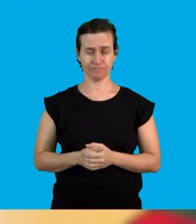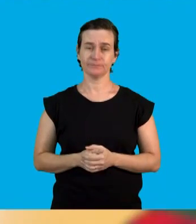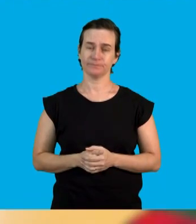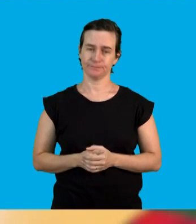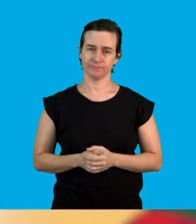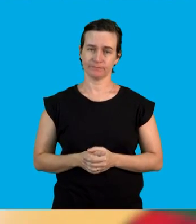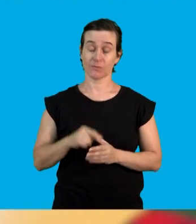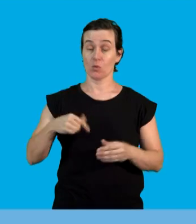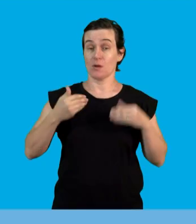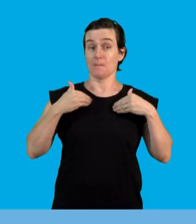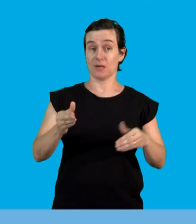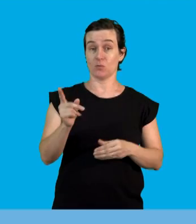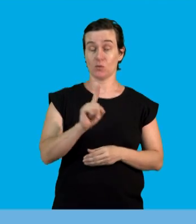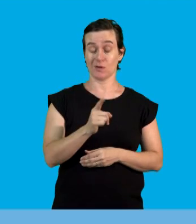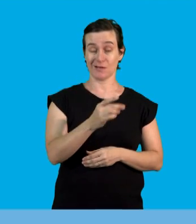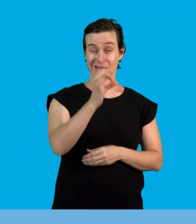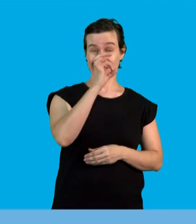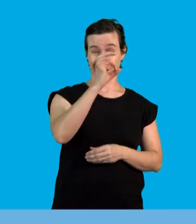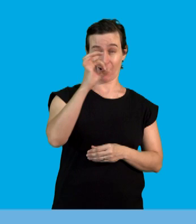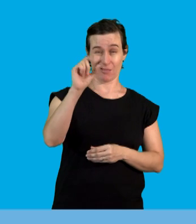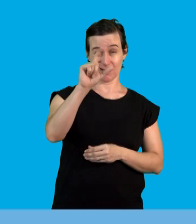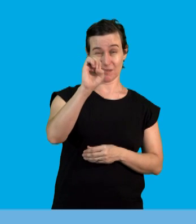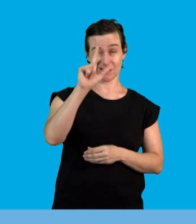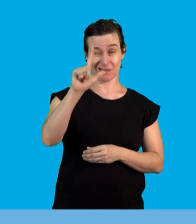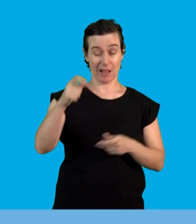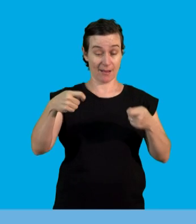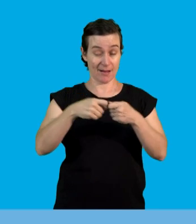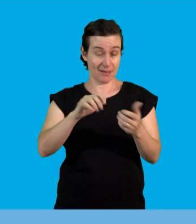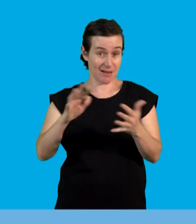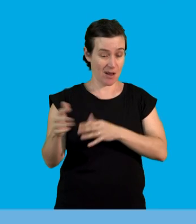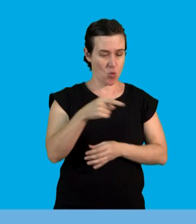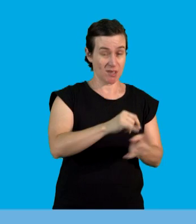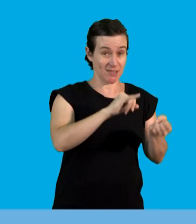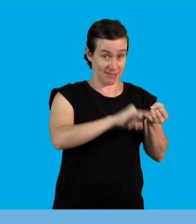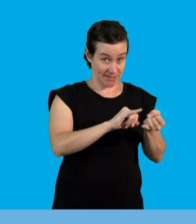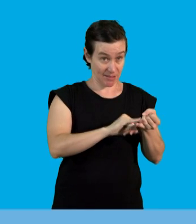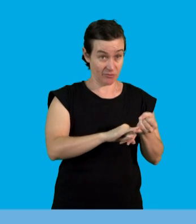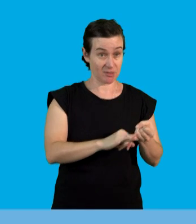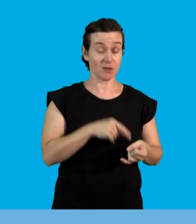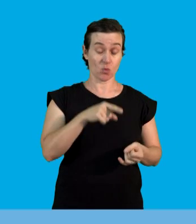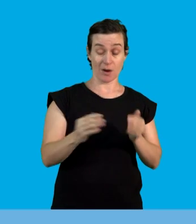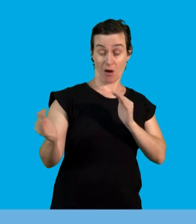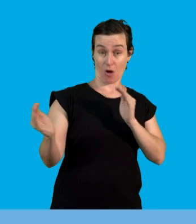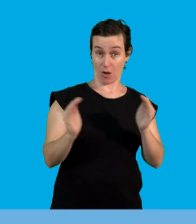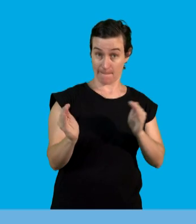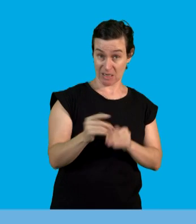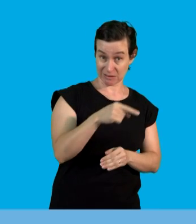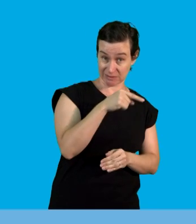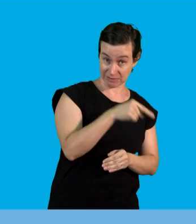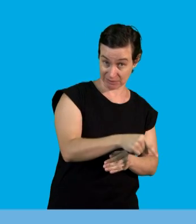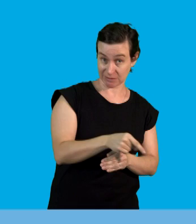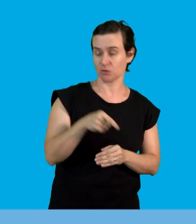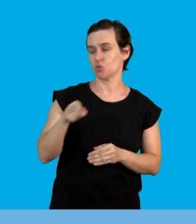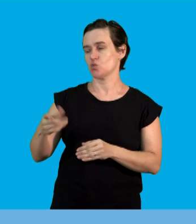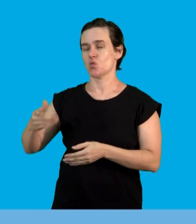So we are going to start with cells that are connected in series, and then also we're going to compare those cells in series and also with them